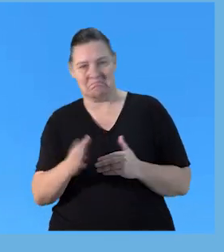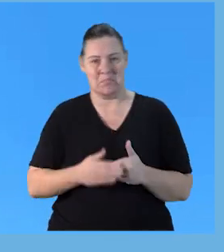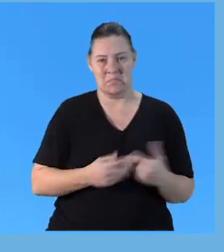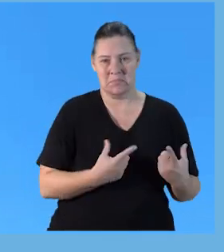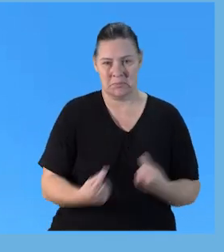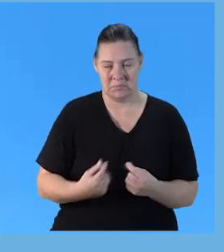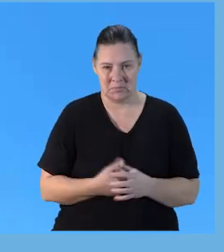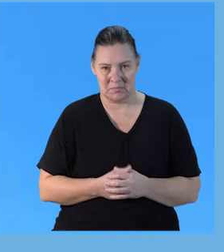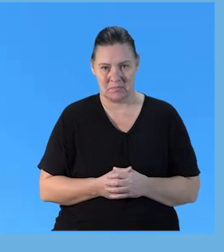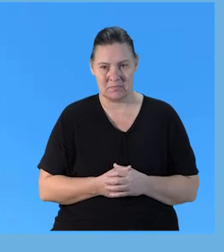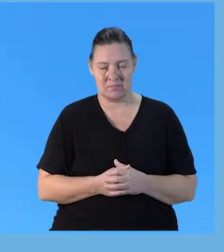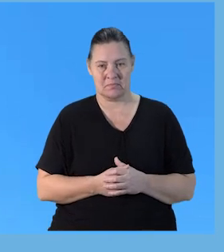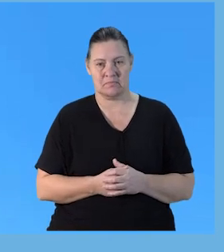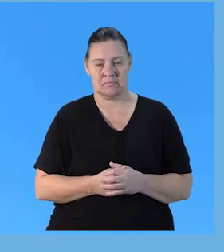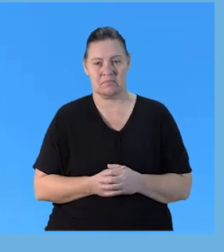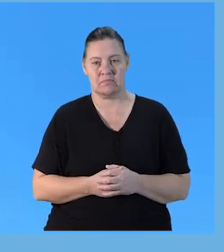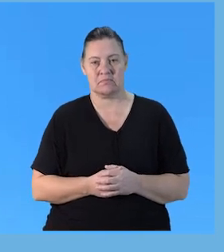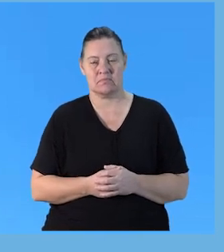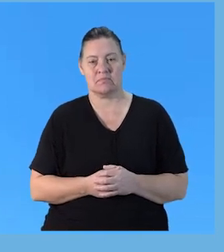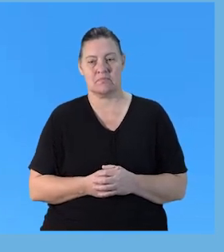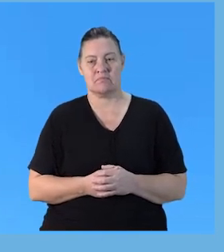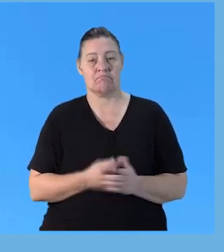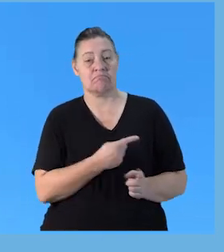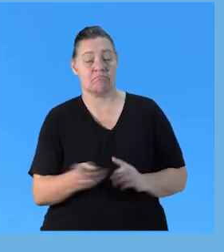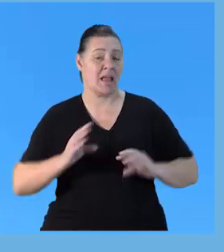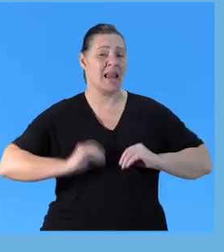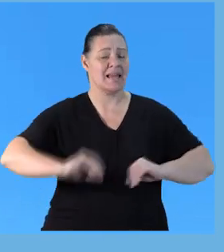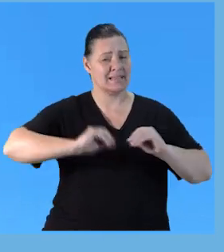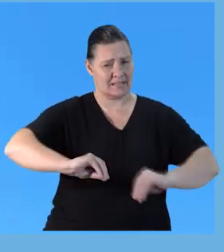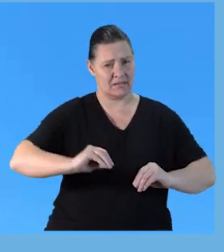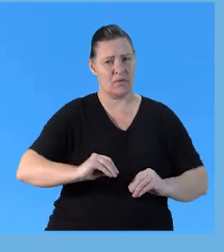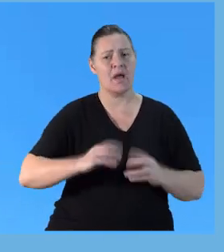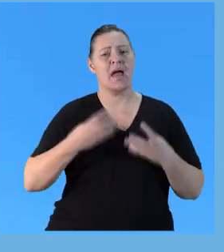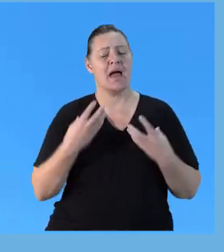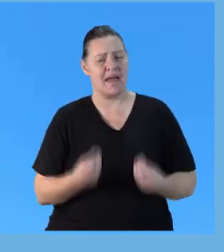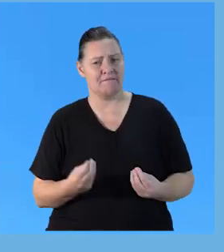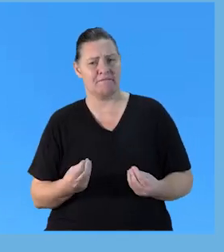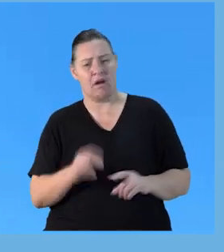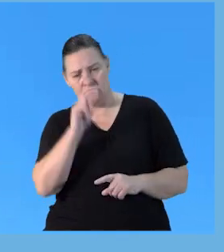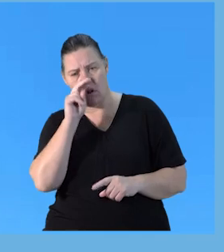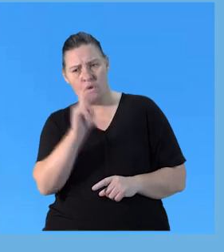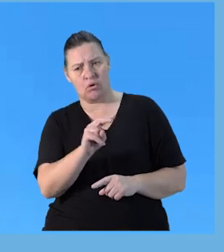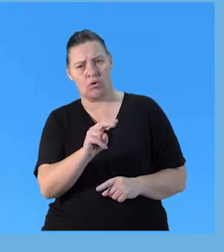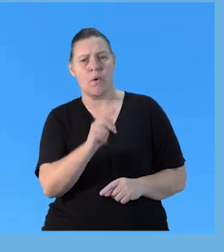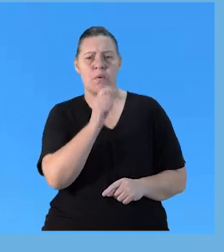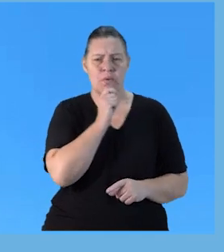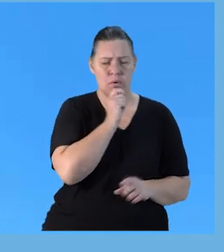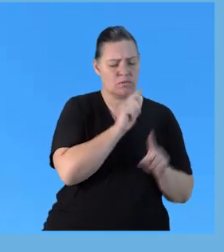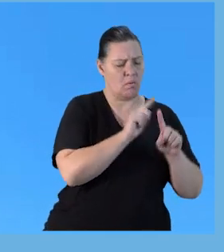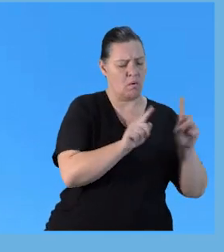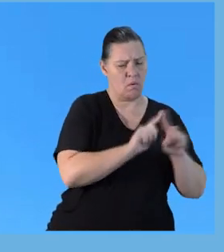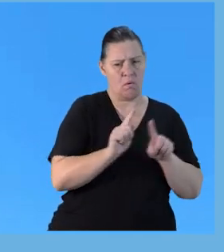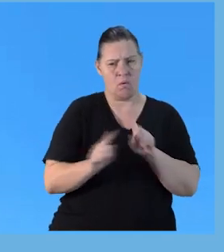cell accounted for, we have it there. We have a closed switch accounted for, we have it there. Now the last thing to do now is to have